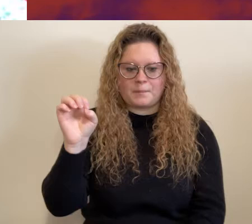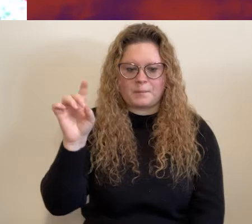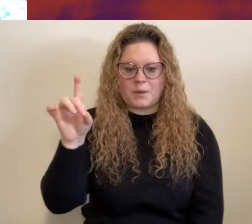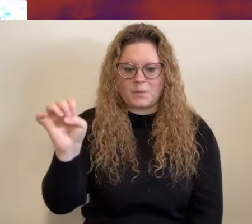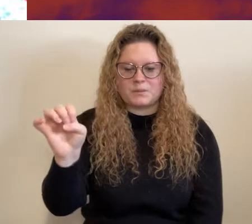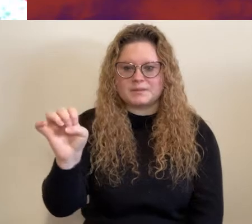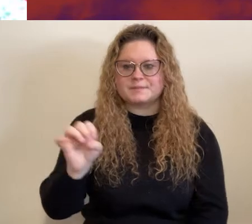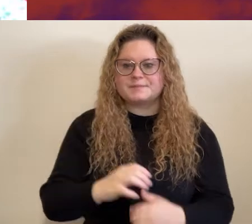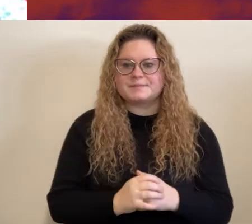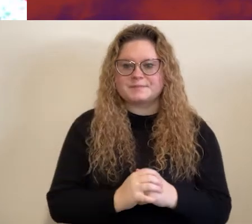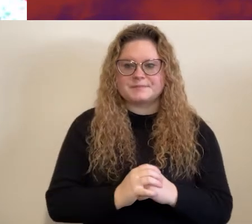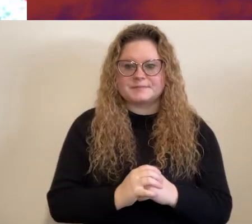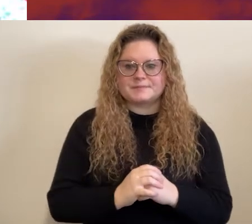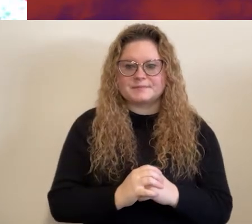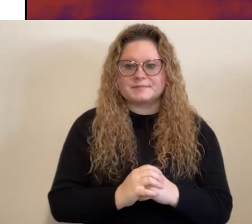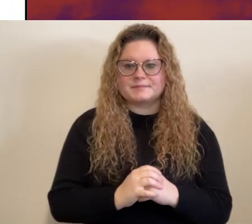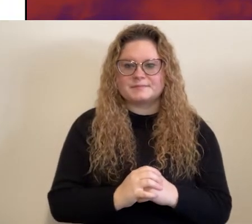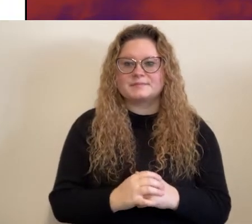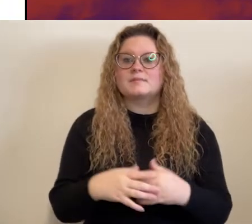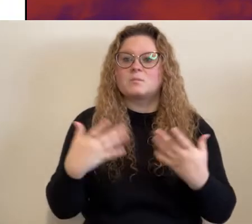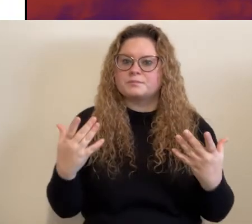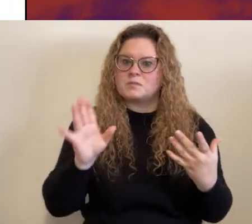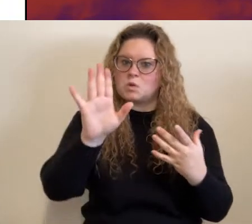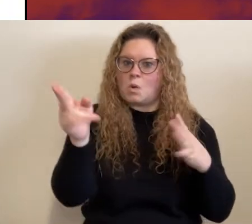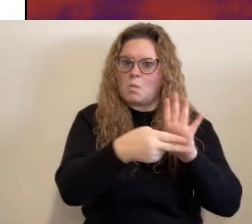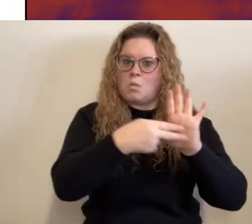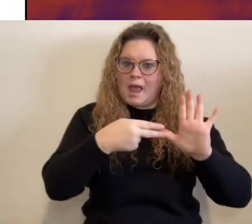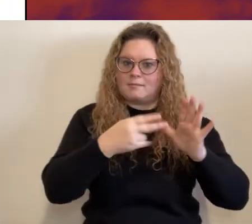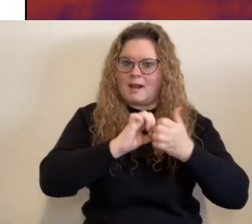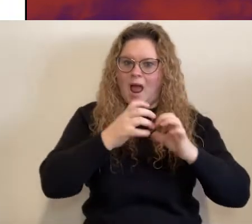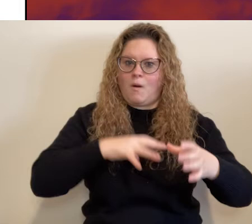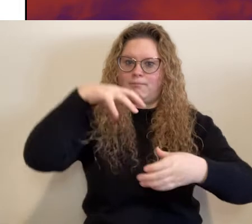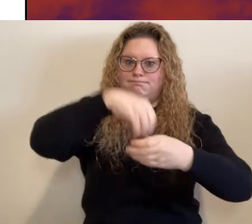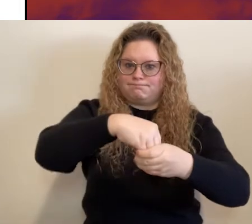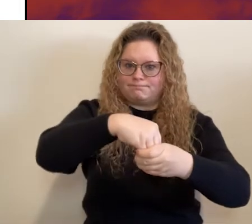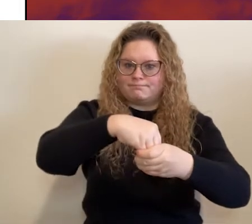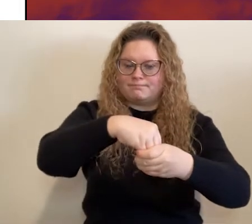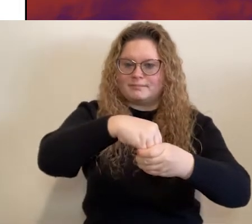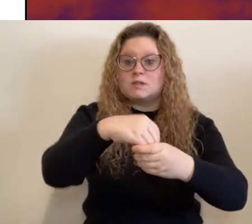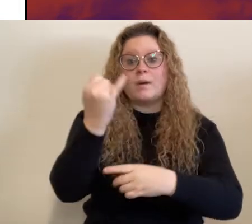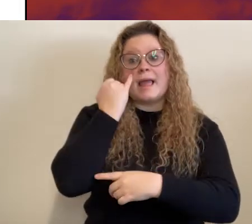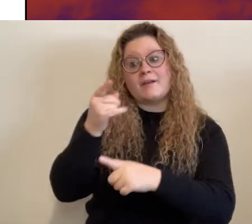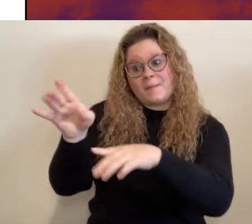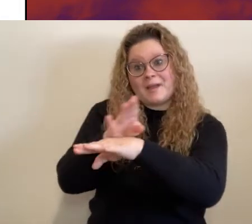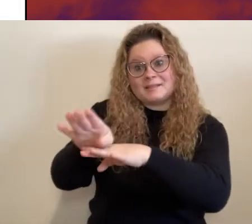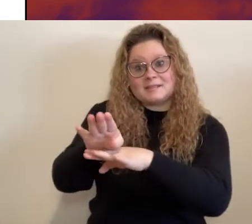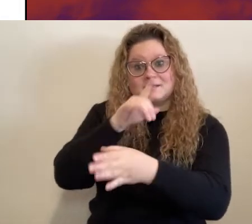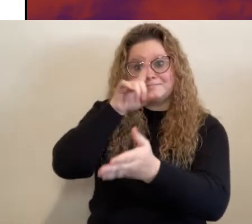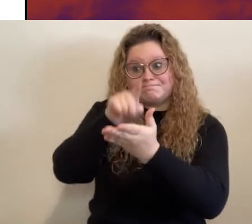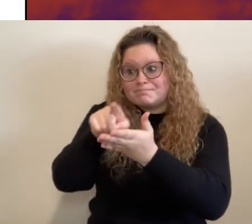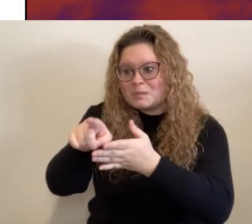Alrighty, so becoming your brand, embody what you love, and you will be successful.